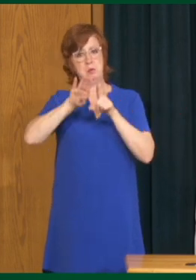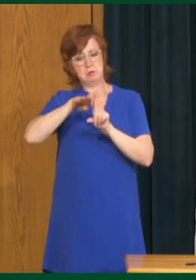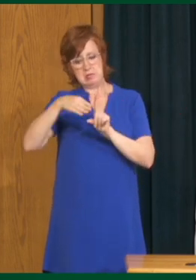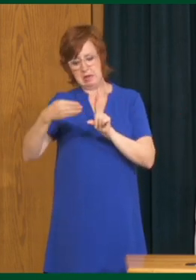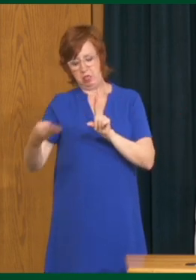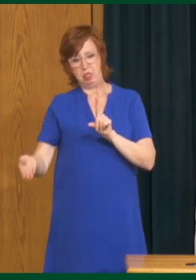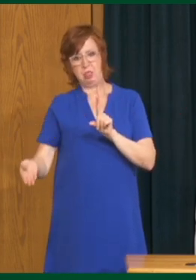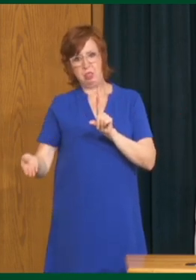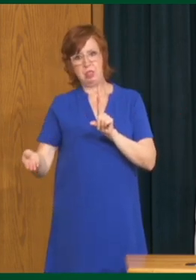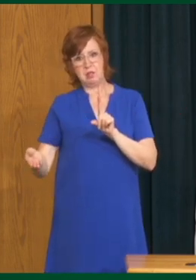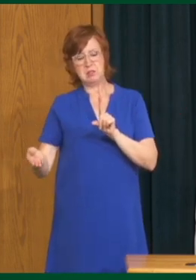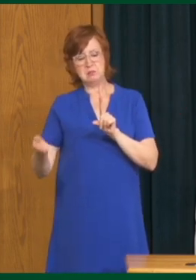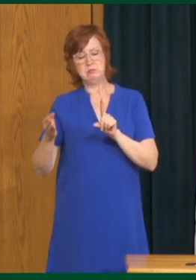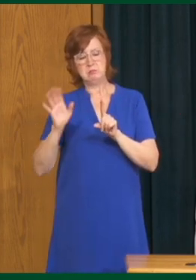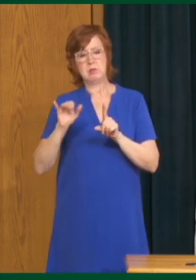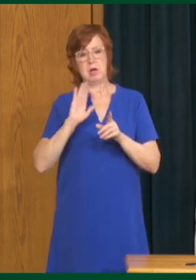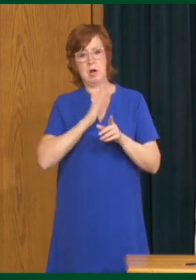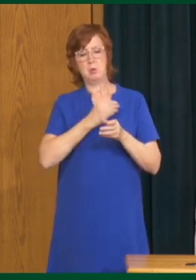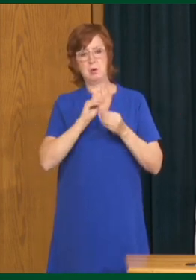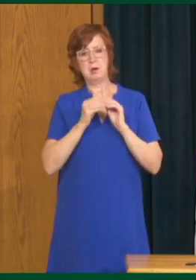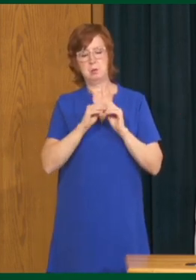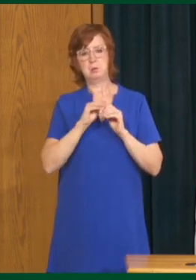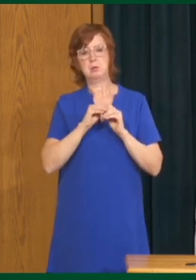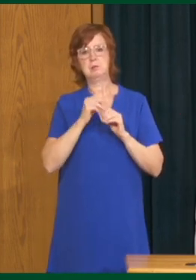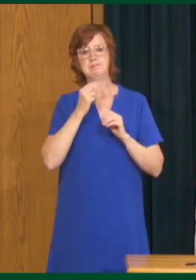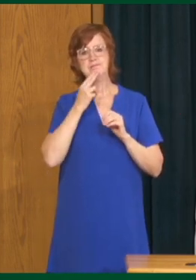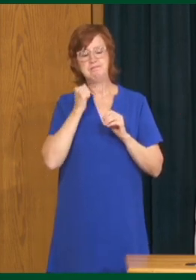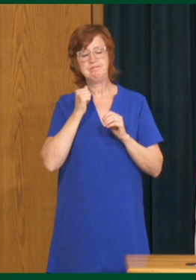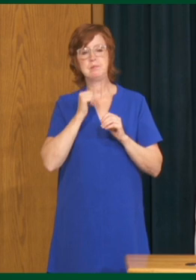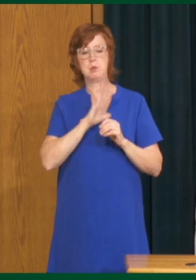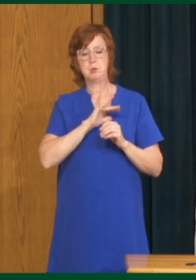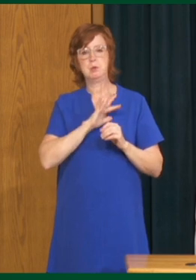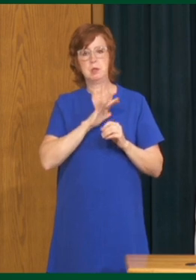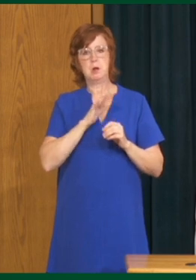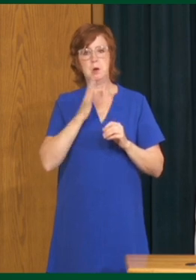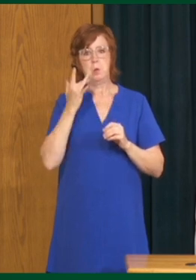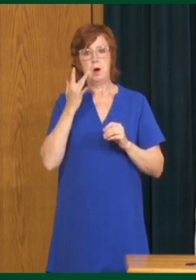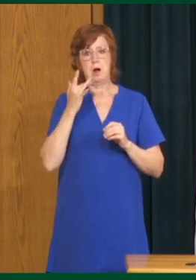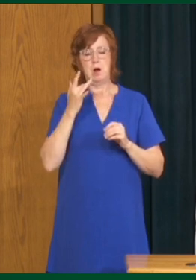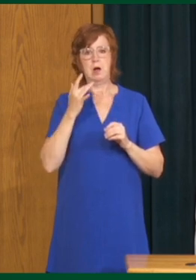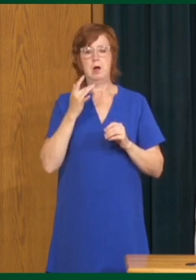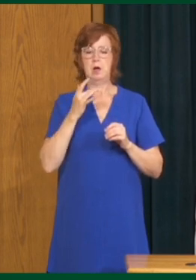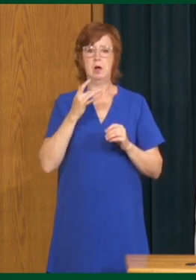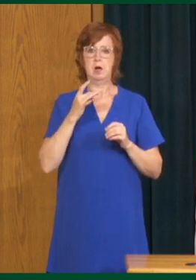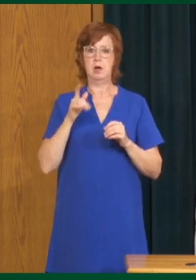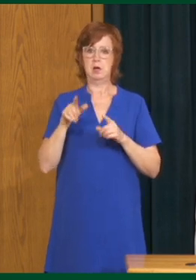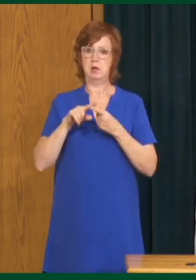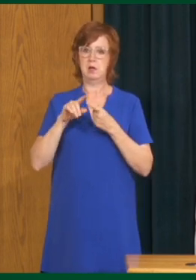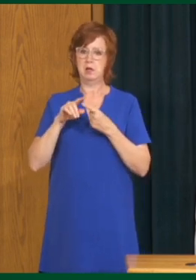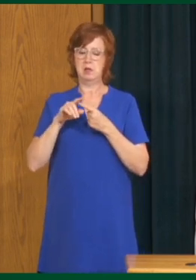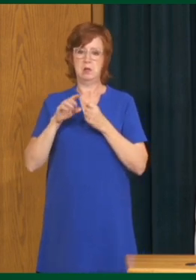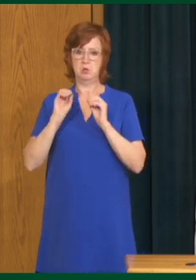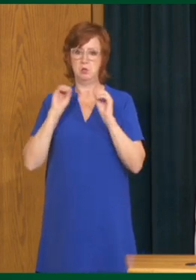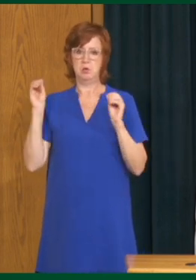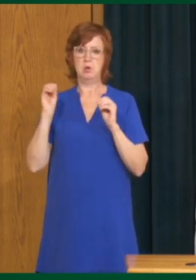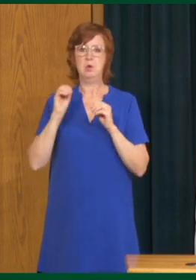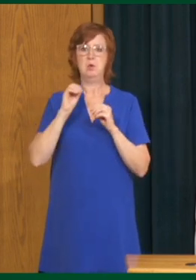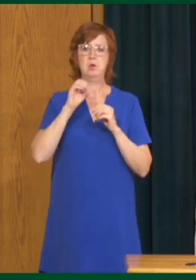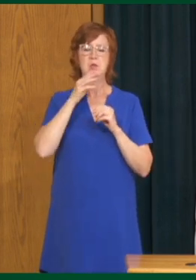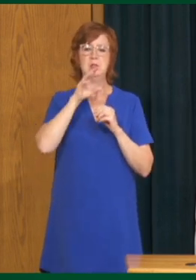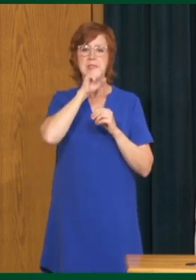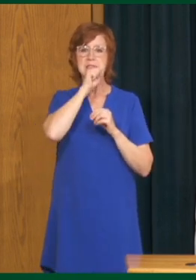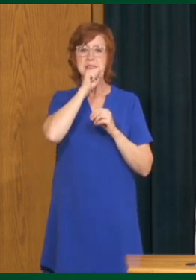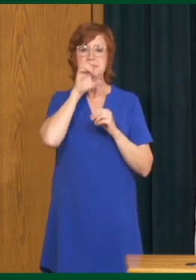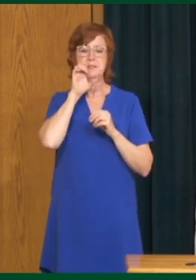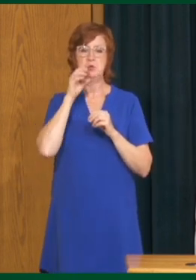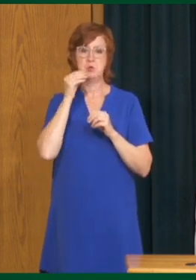who've lost a loved one, but our low death rate has been due to the fact that we haven't had outbreaks in long-term care facilities. So the context in